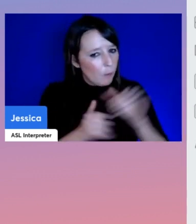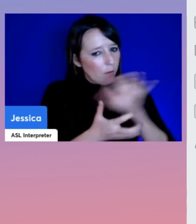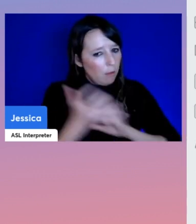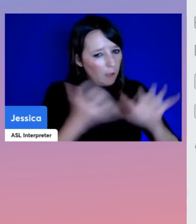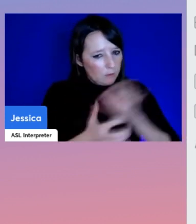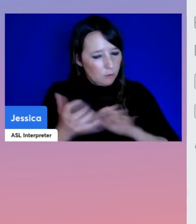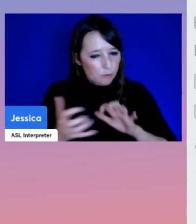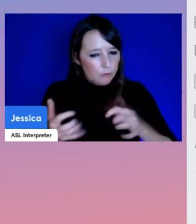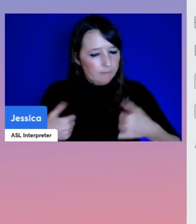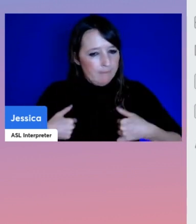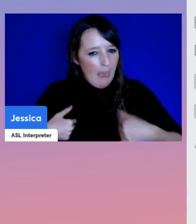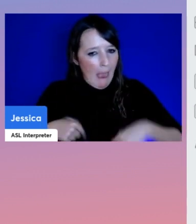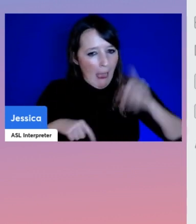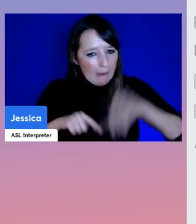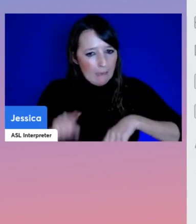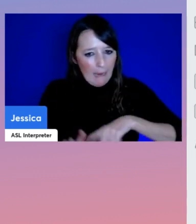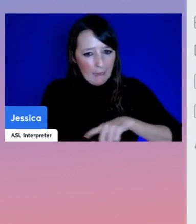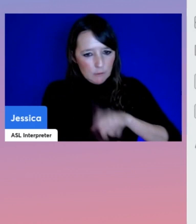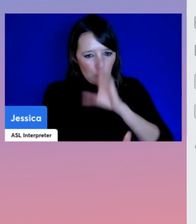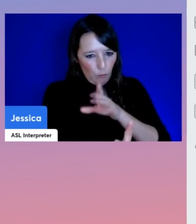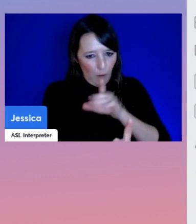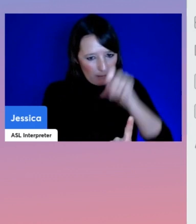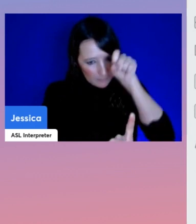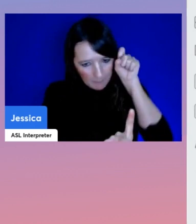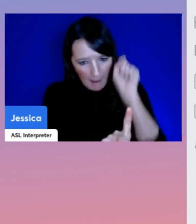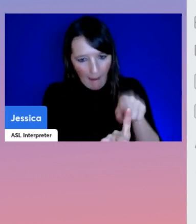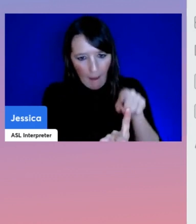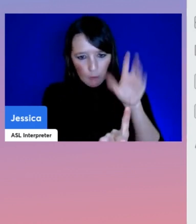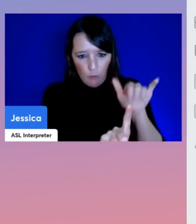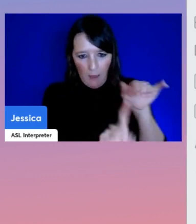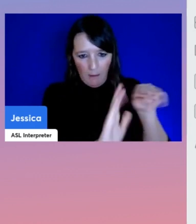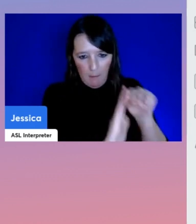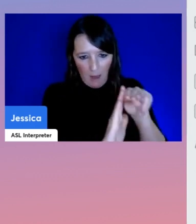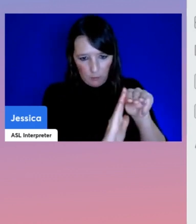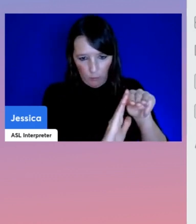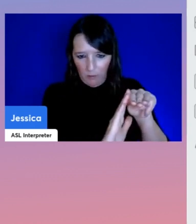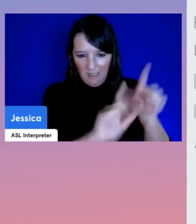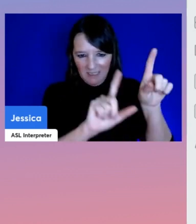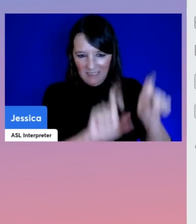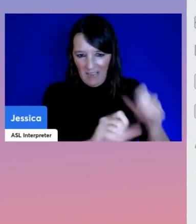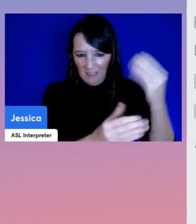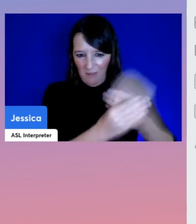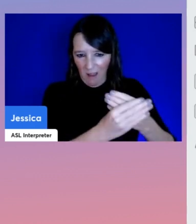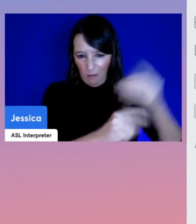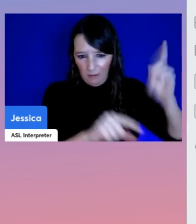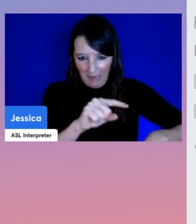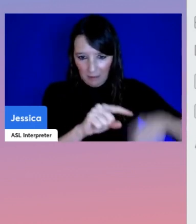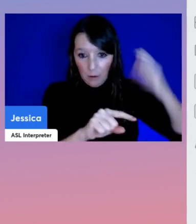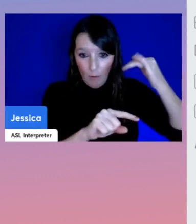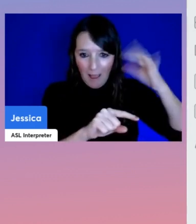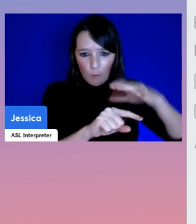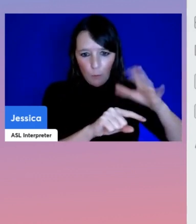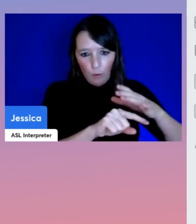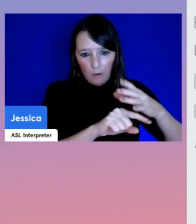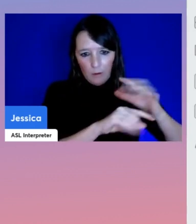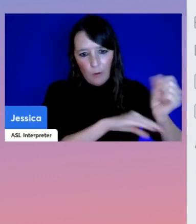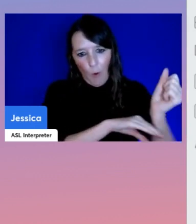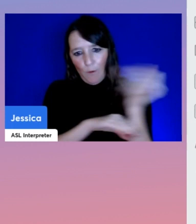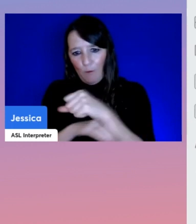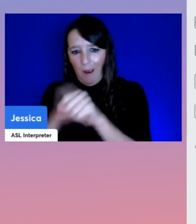can't directly call the modules in my test file, because then they would override each